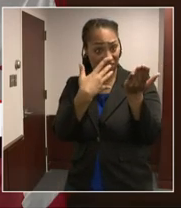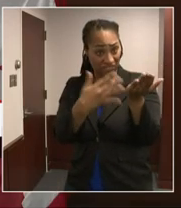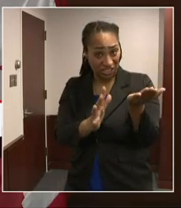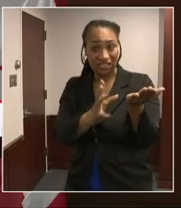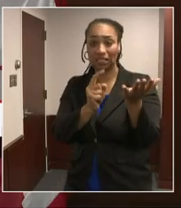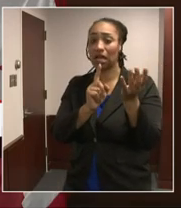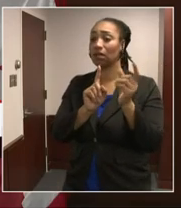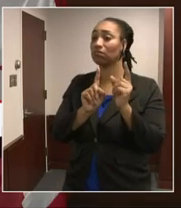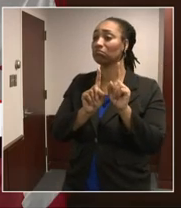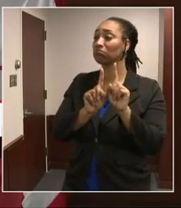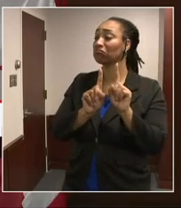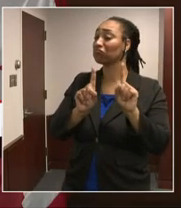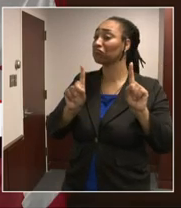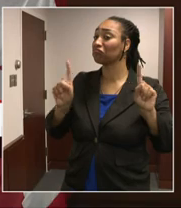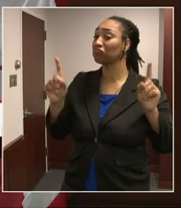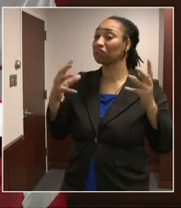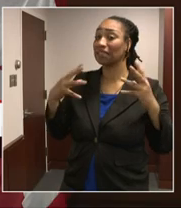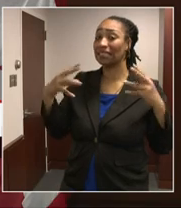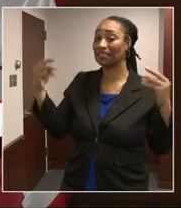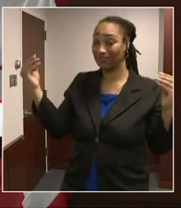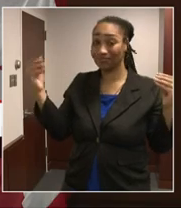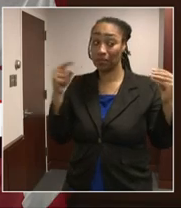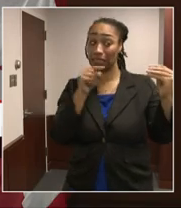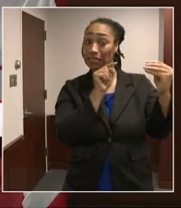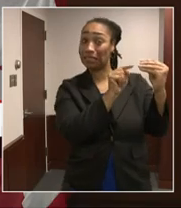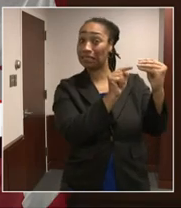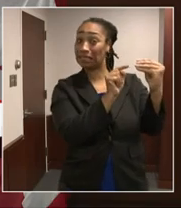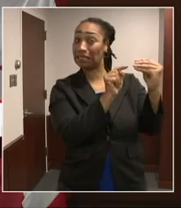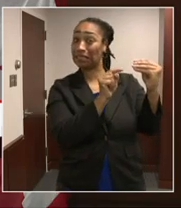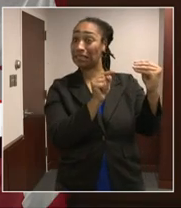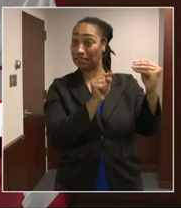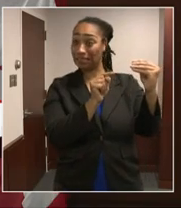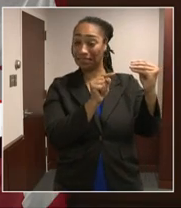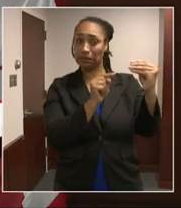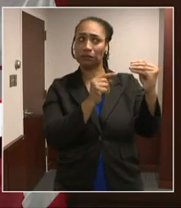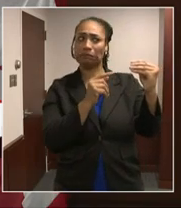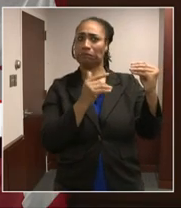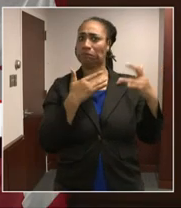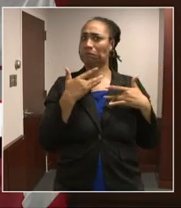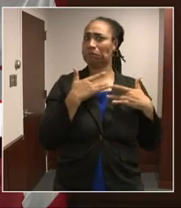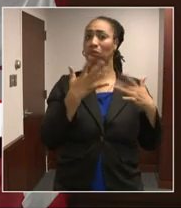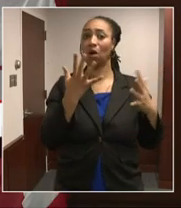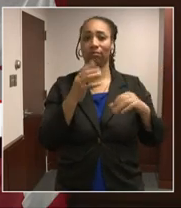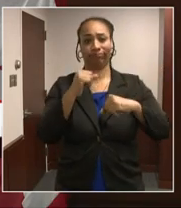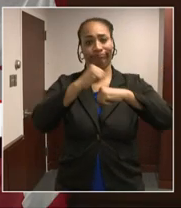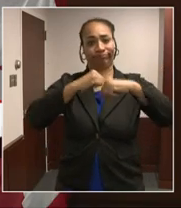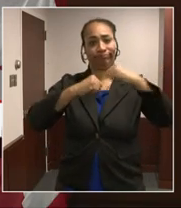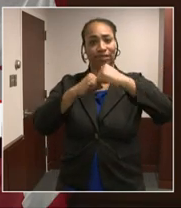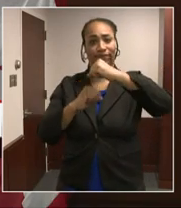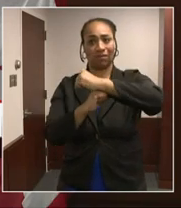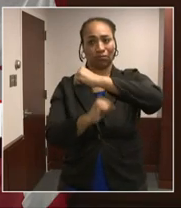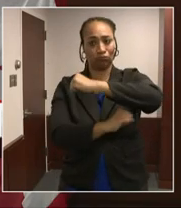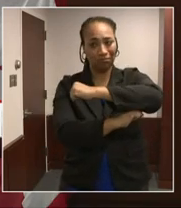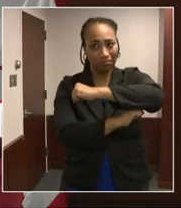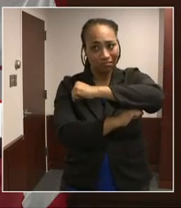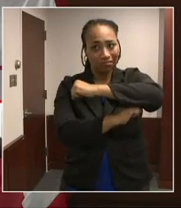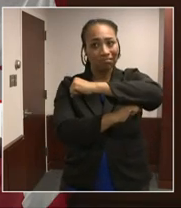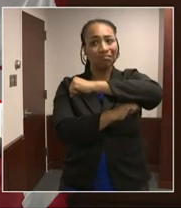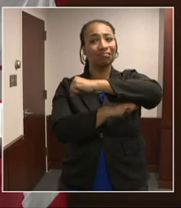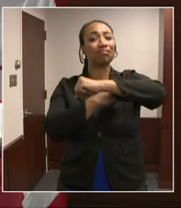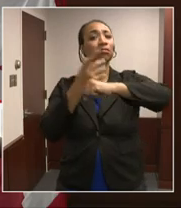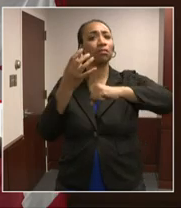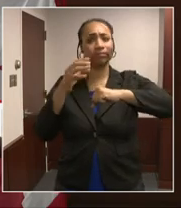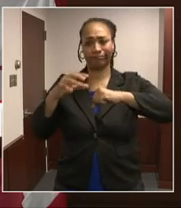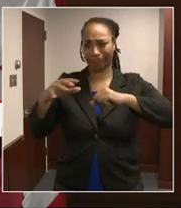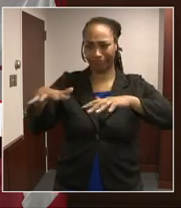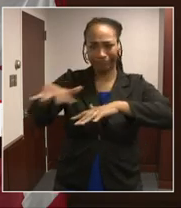was infrastructure and homelessness and, to a lesser degree, public safety.